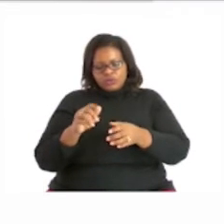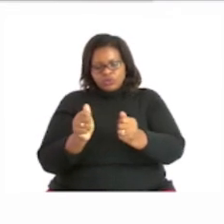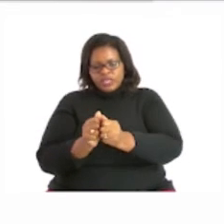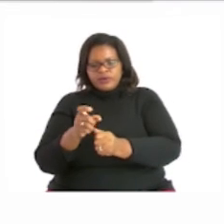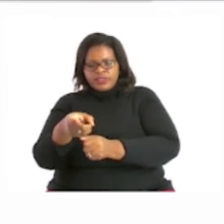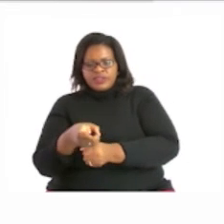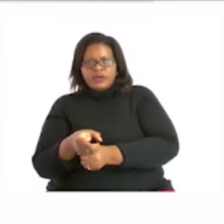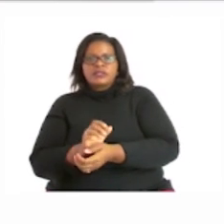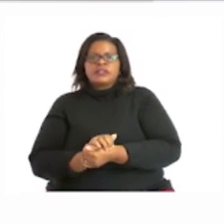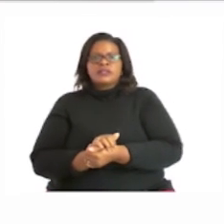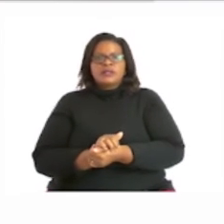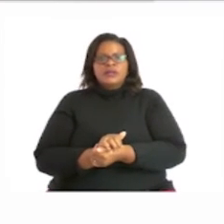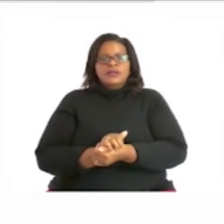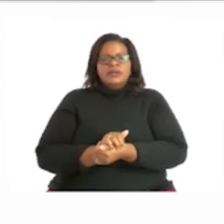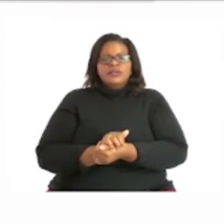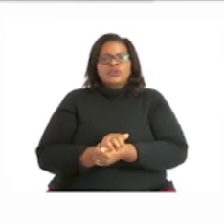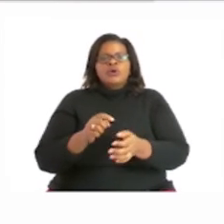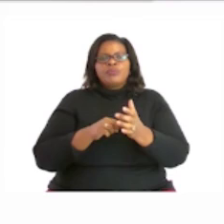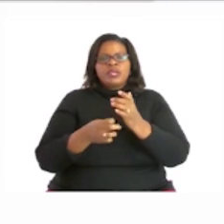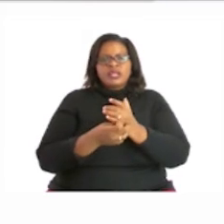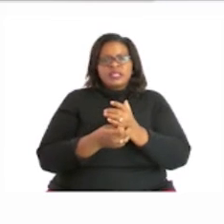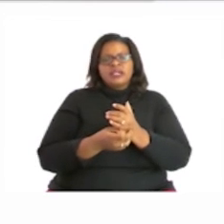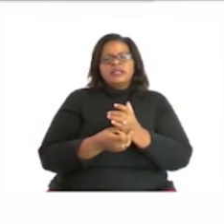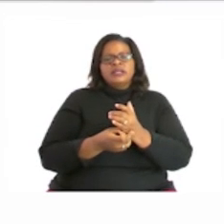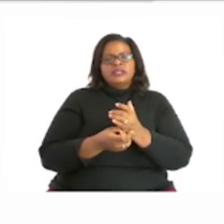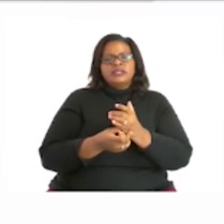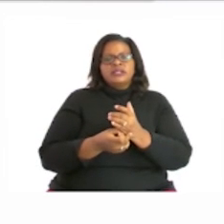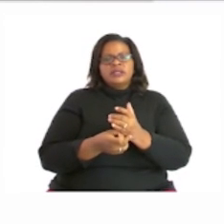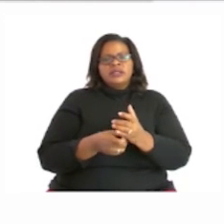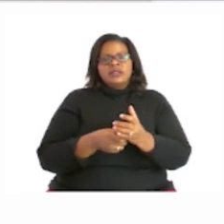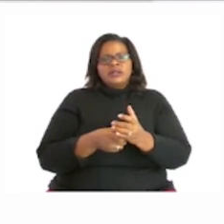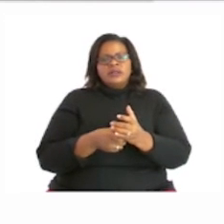For example, rounding off to the nearest 10,000,